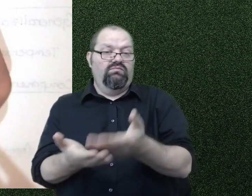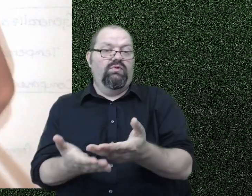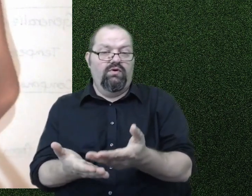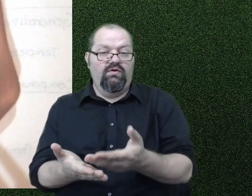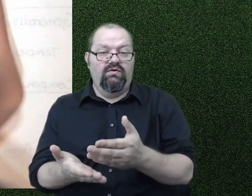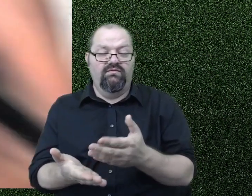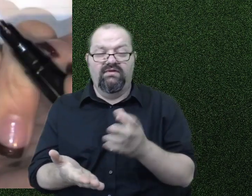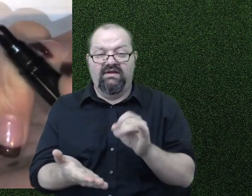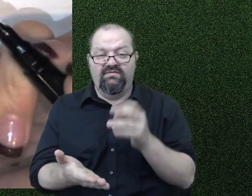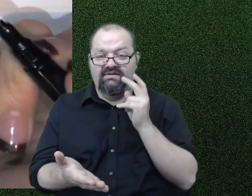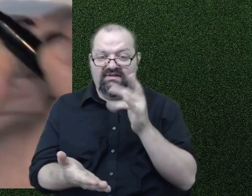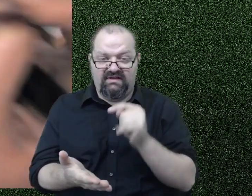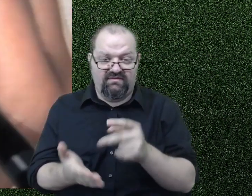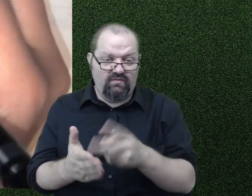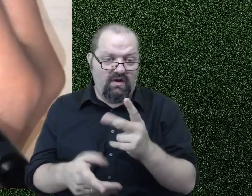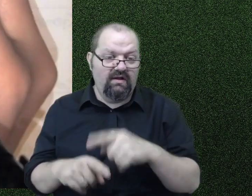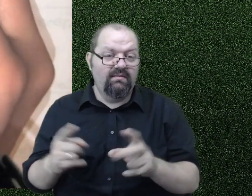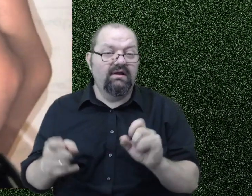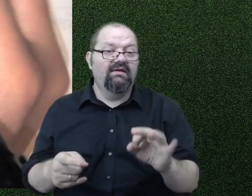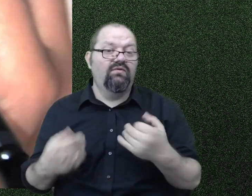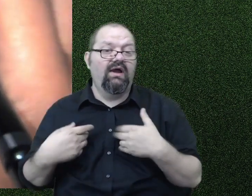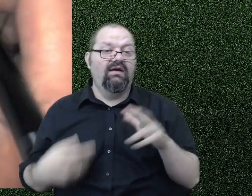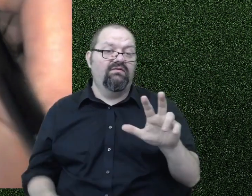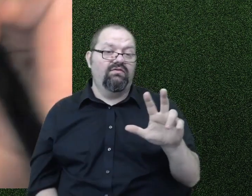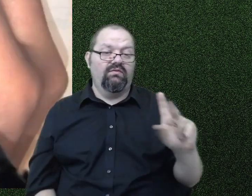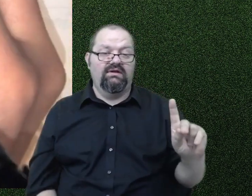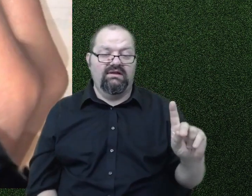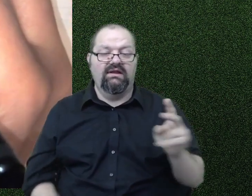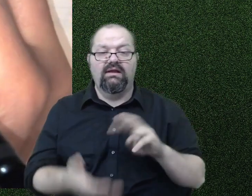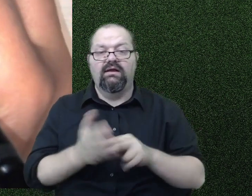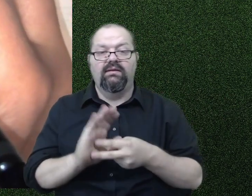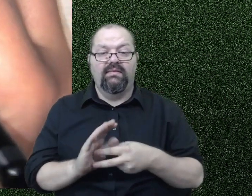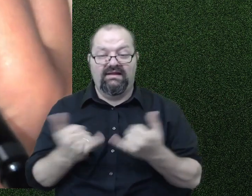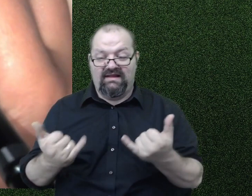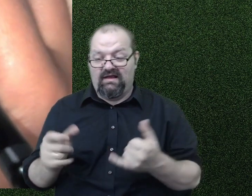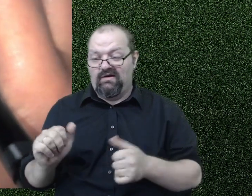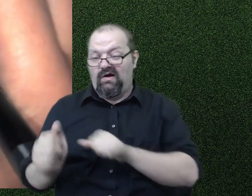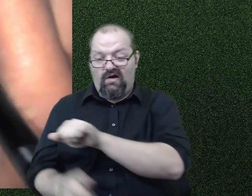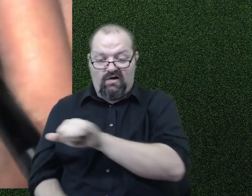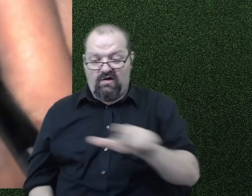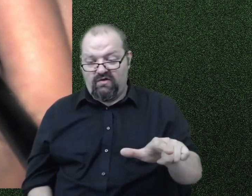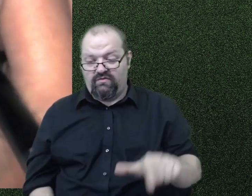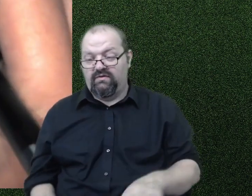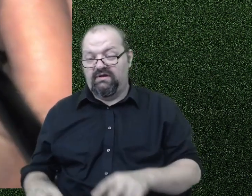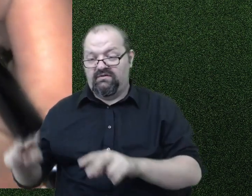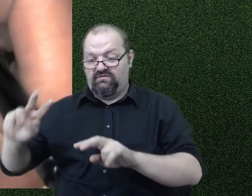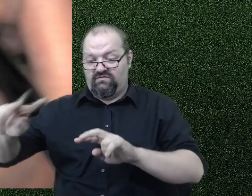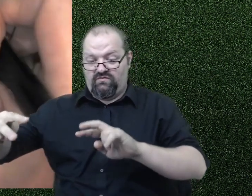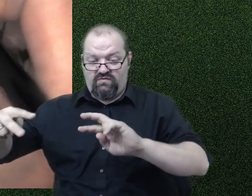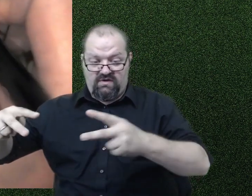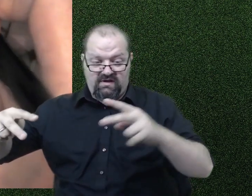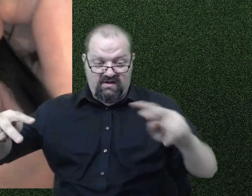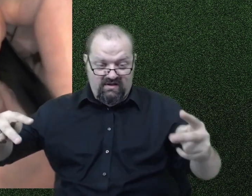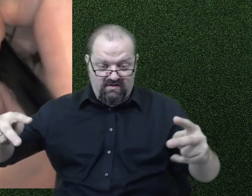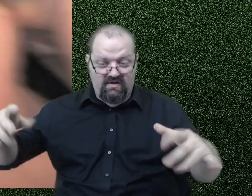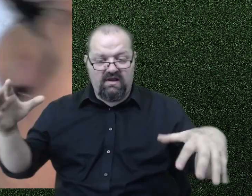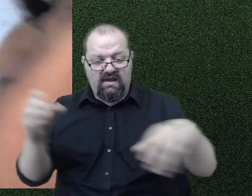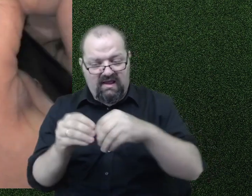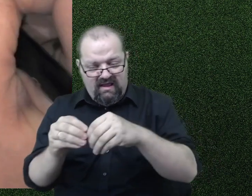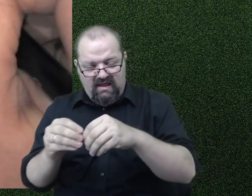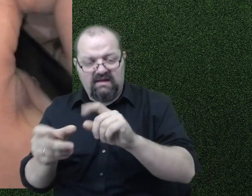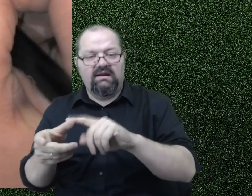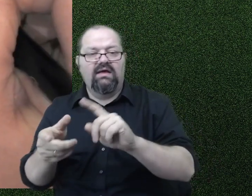That if I've got a vector in 3D, I just take the 3 components, I square them, and add them, and take the square root.